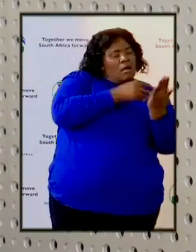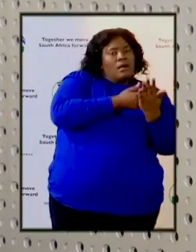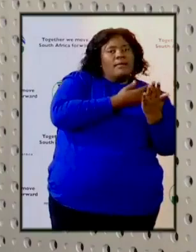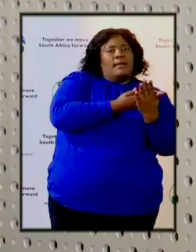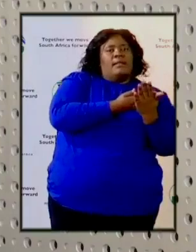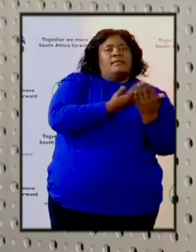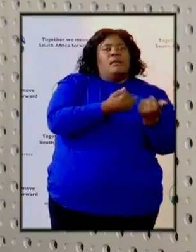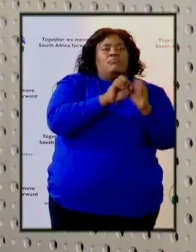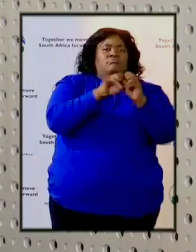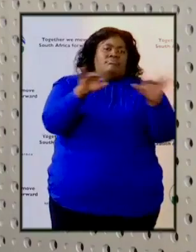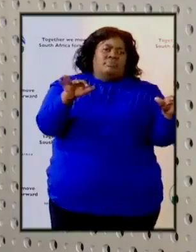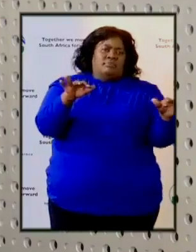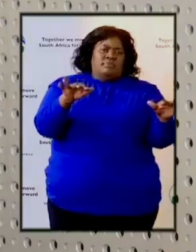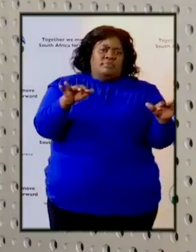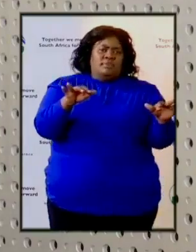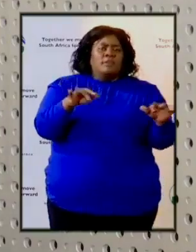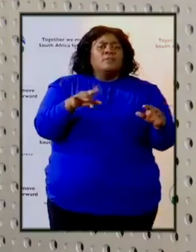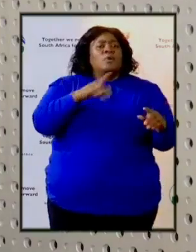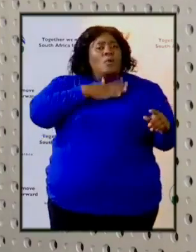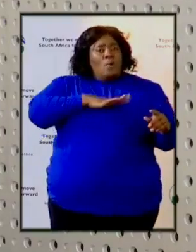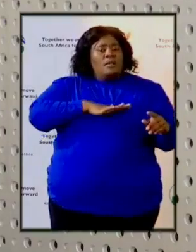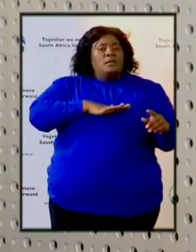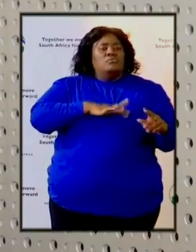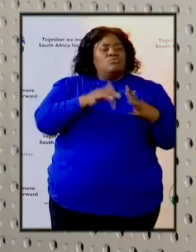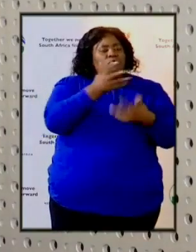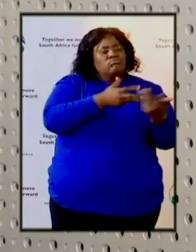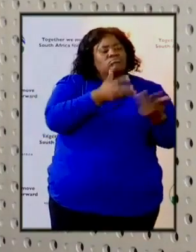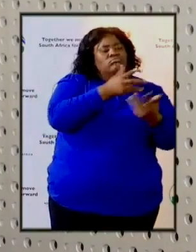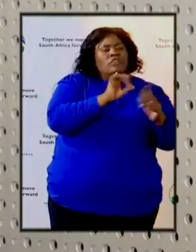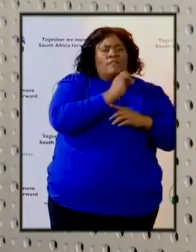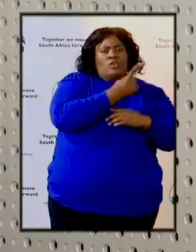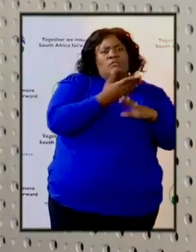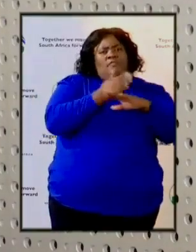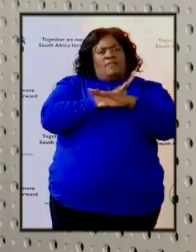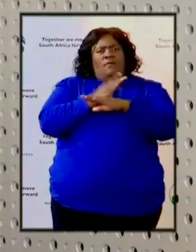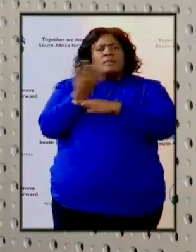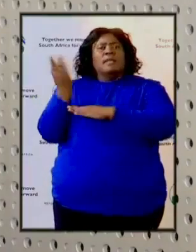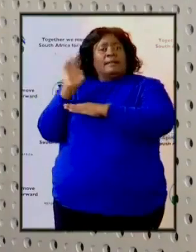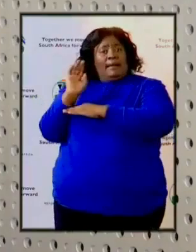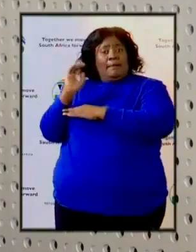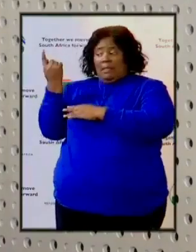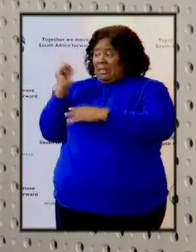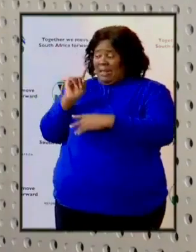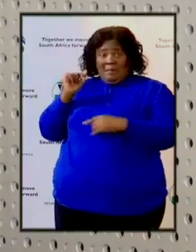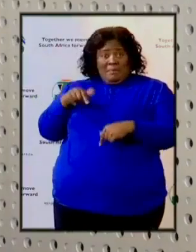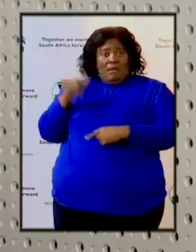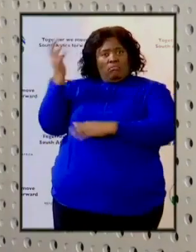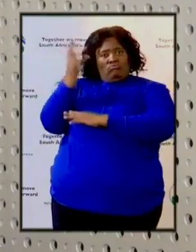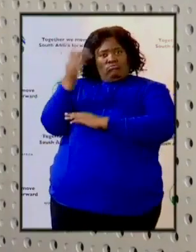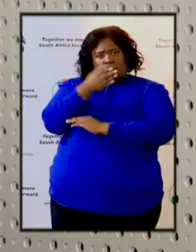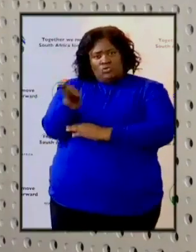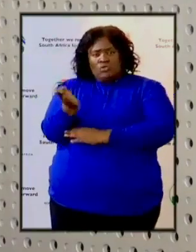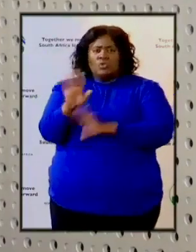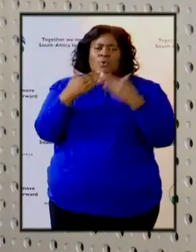regulations. Indeed, they've been, we would like to thank you, colleagues, together with other colleagues that are here, Bumam